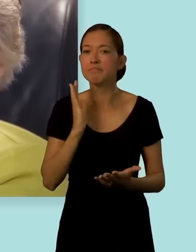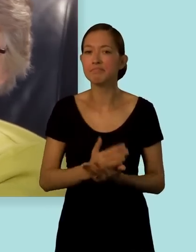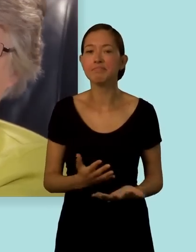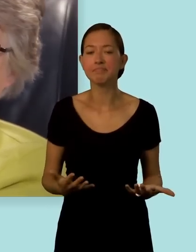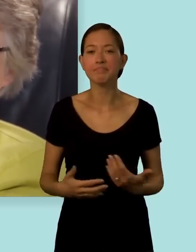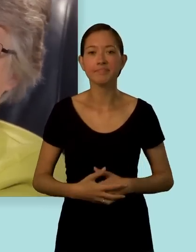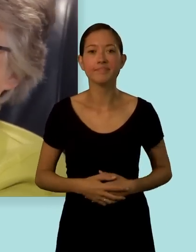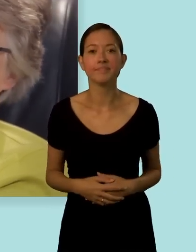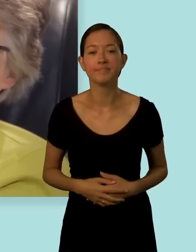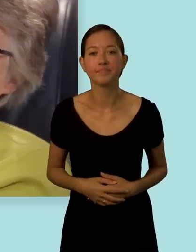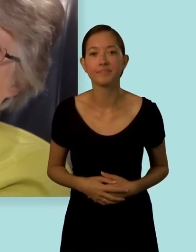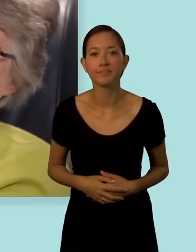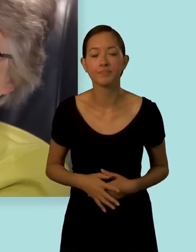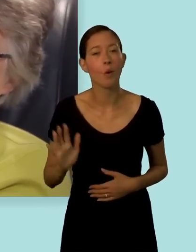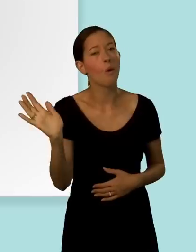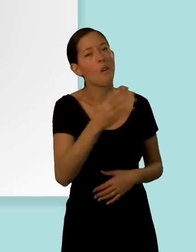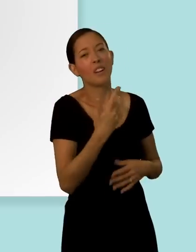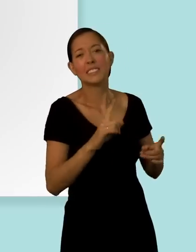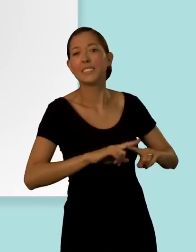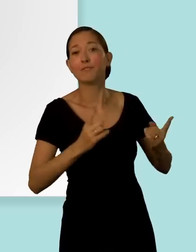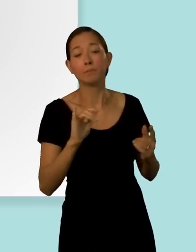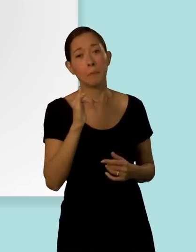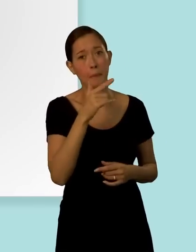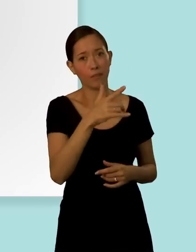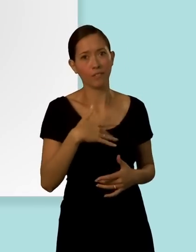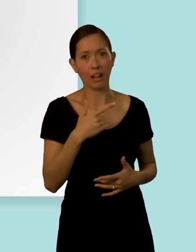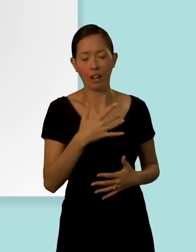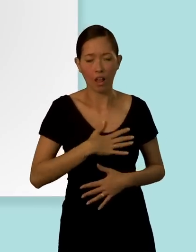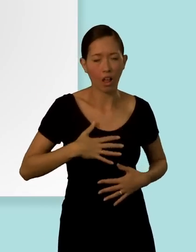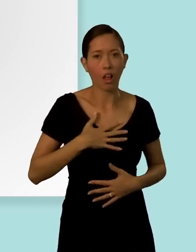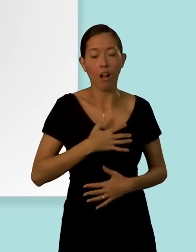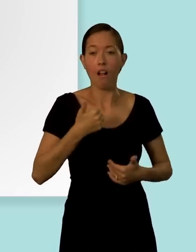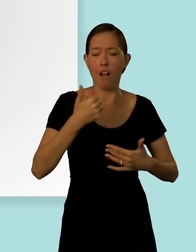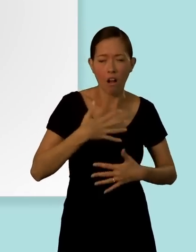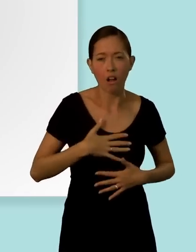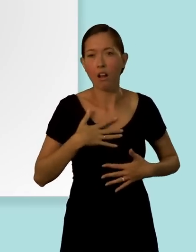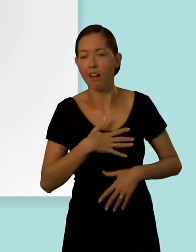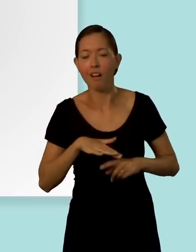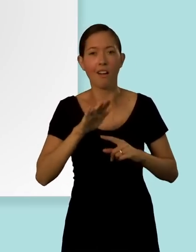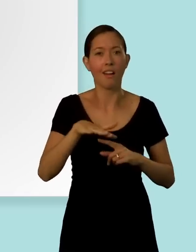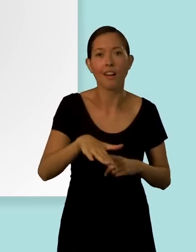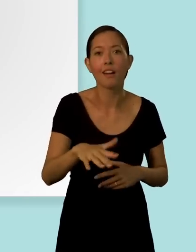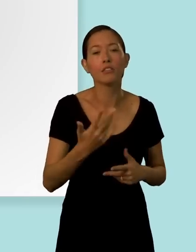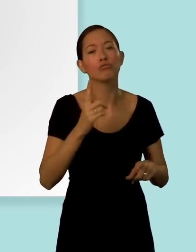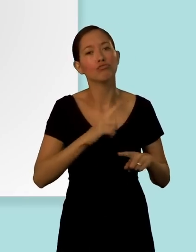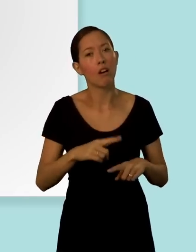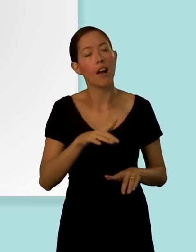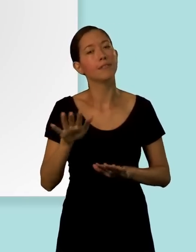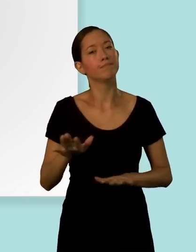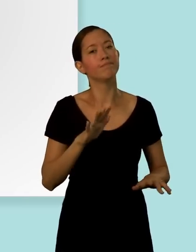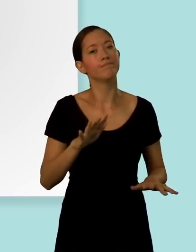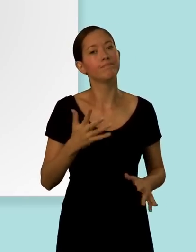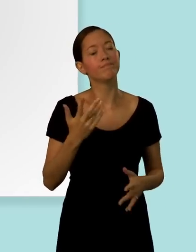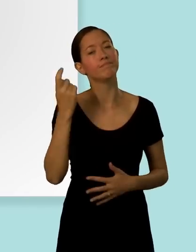they'd find out for you. So it was absolutely brilliant. Everyone is different, but you might find yourself experiencing a range of emotions at